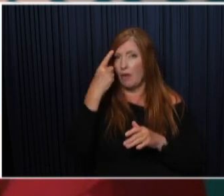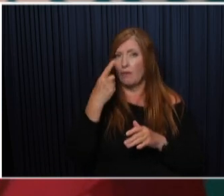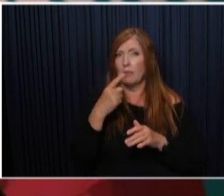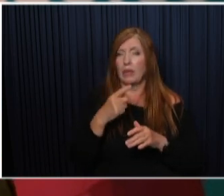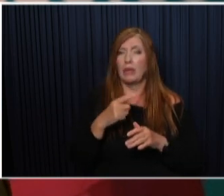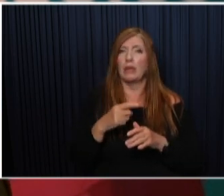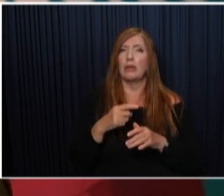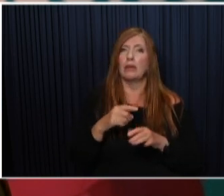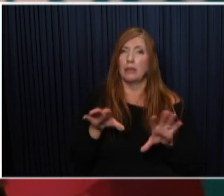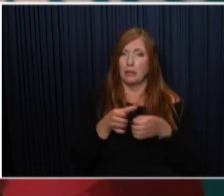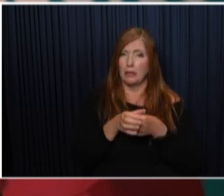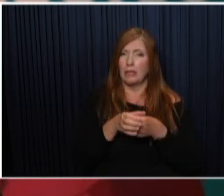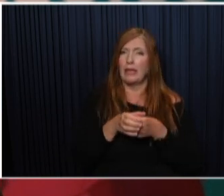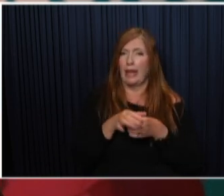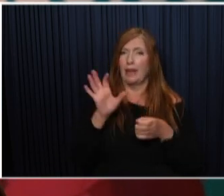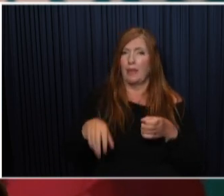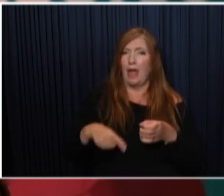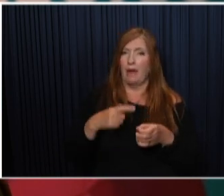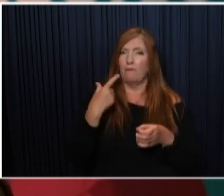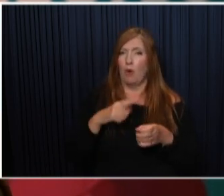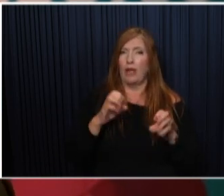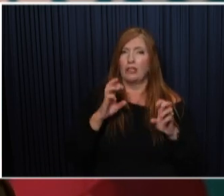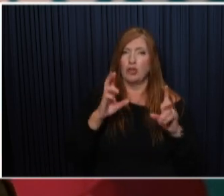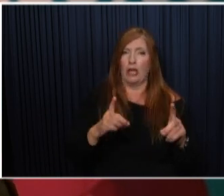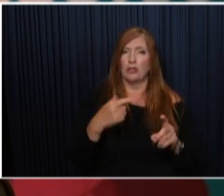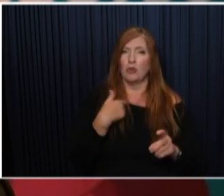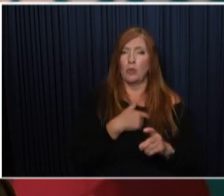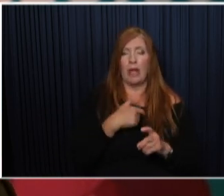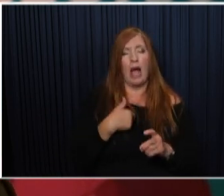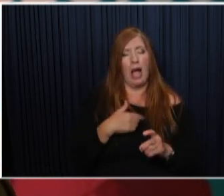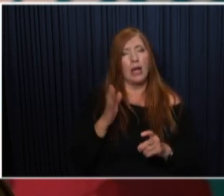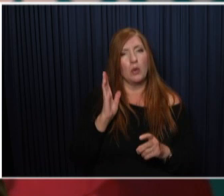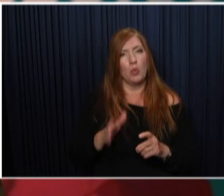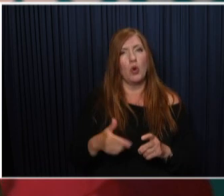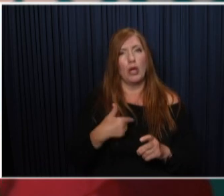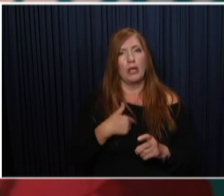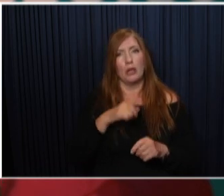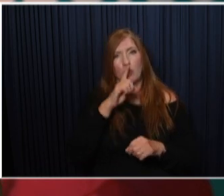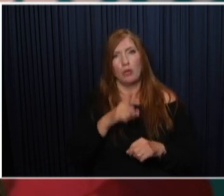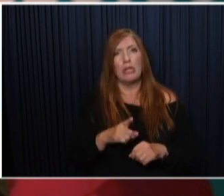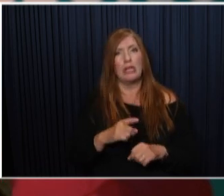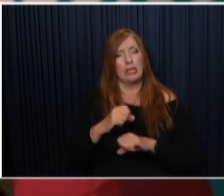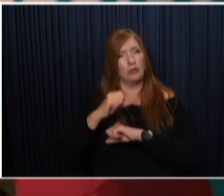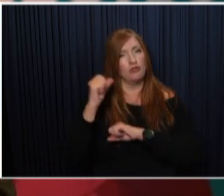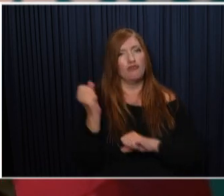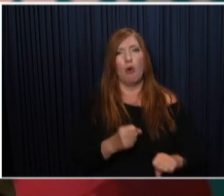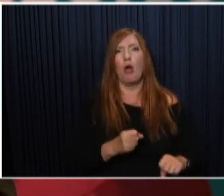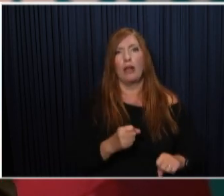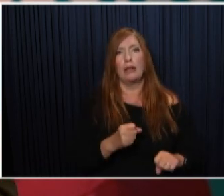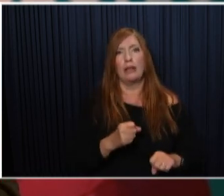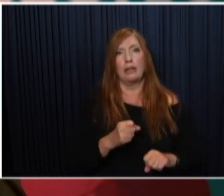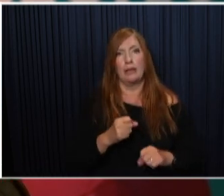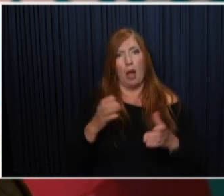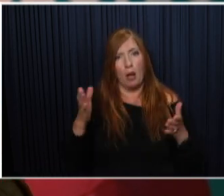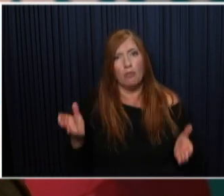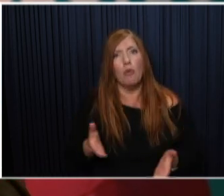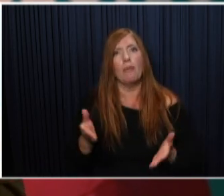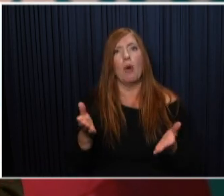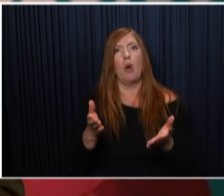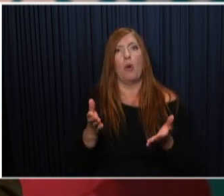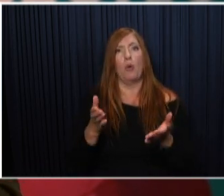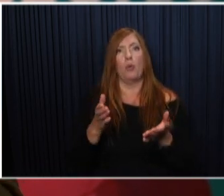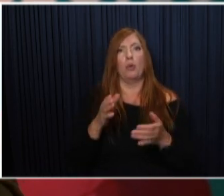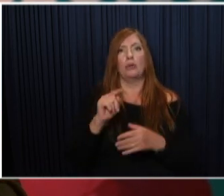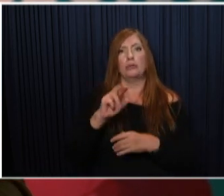contain that. We should, for education, I would really strongly promote